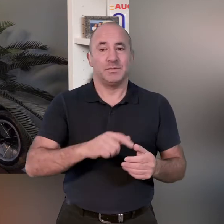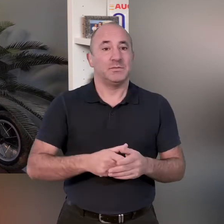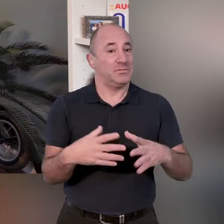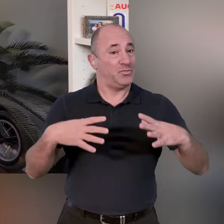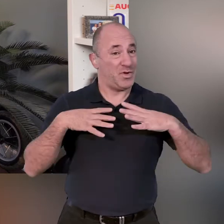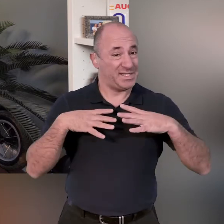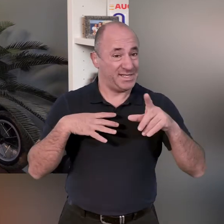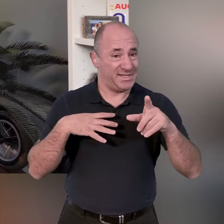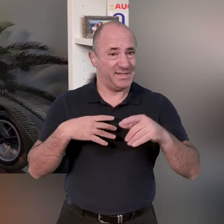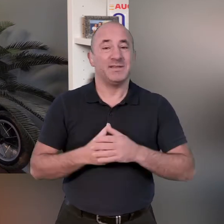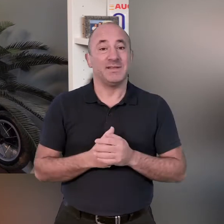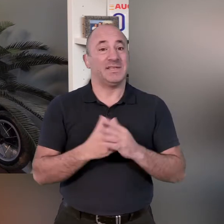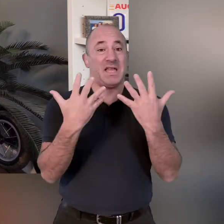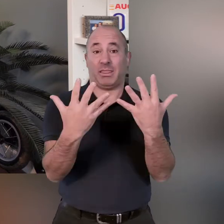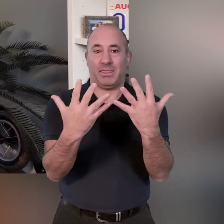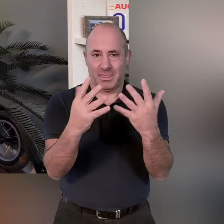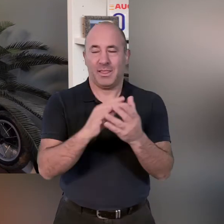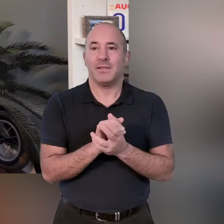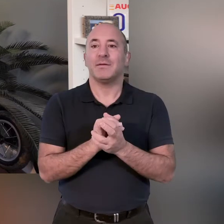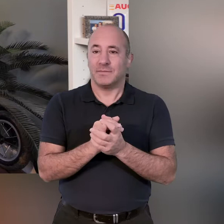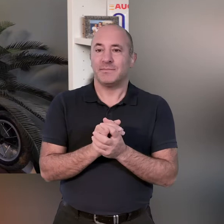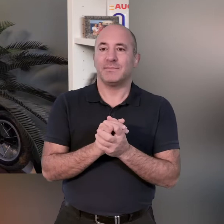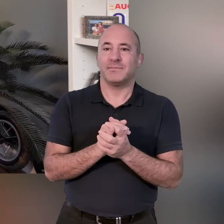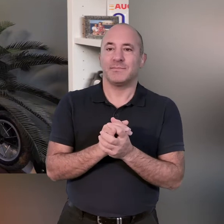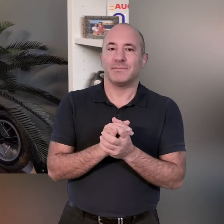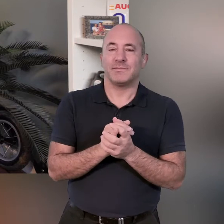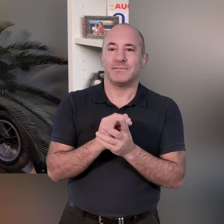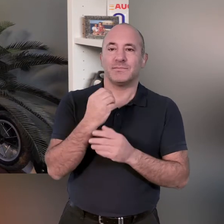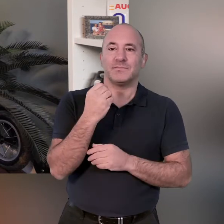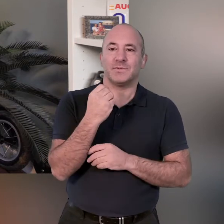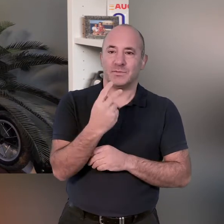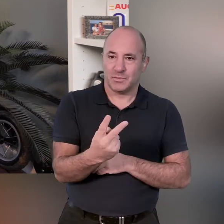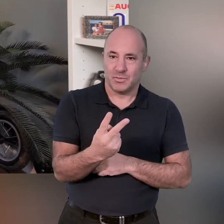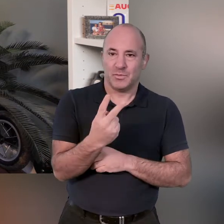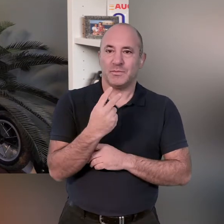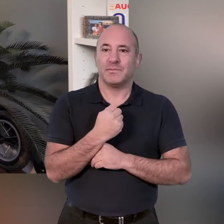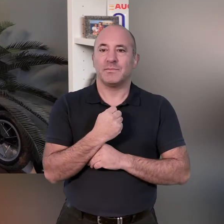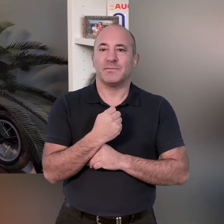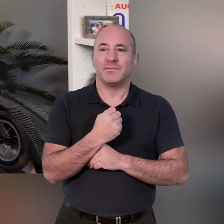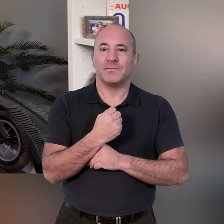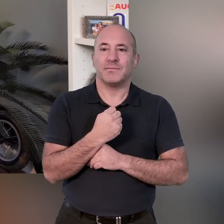us. Are we ready? First set of 10, off we go. 1, 2,